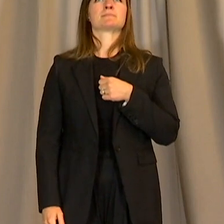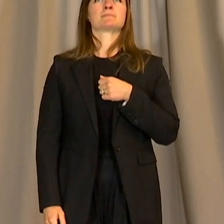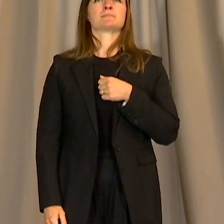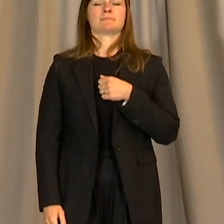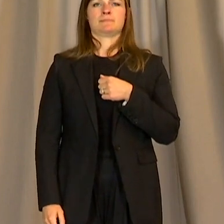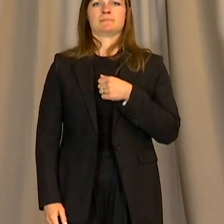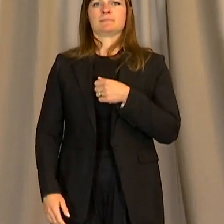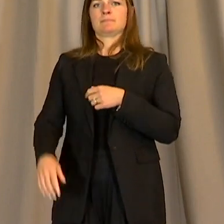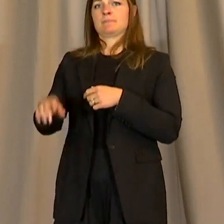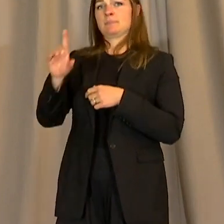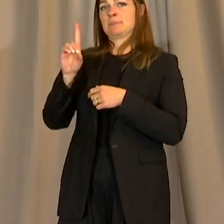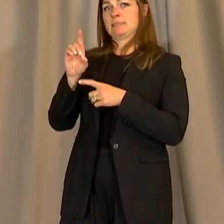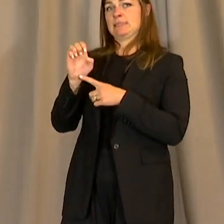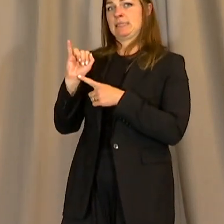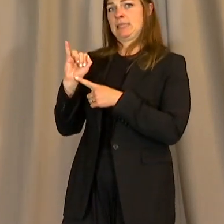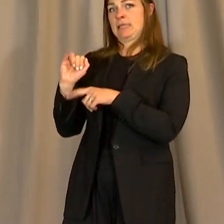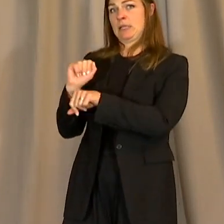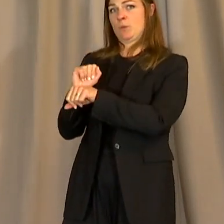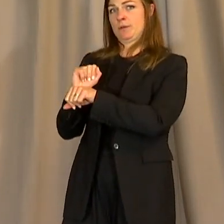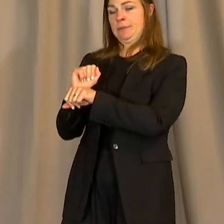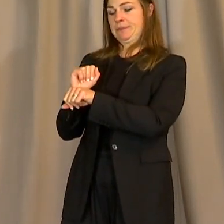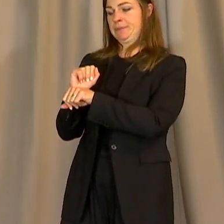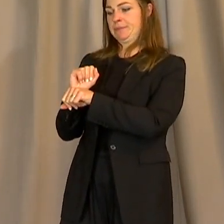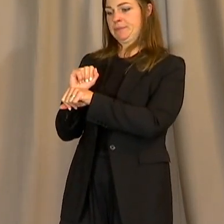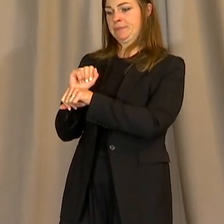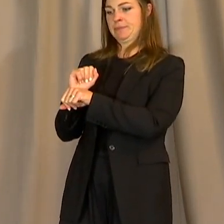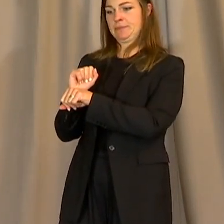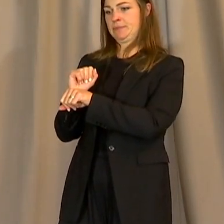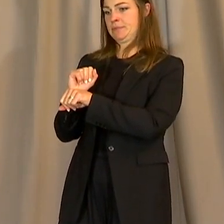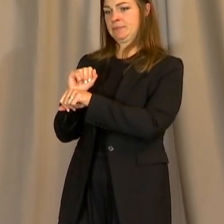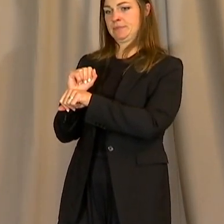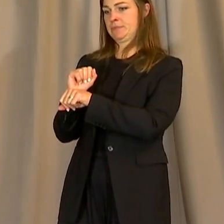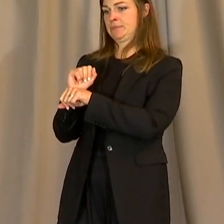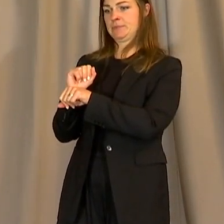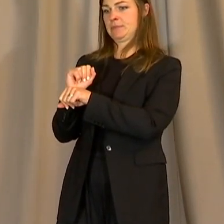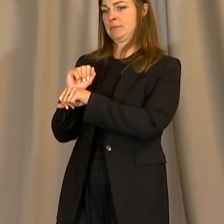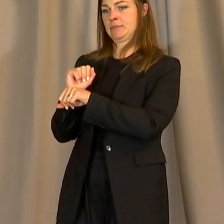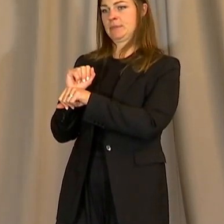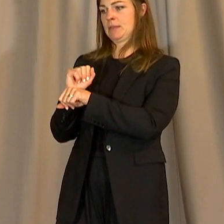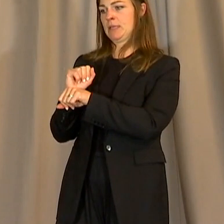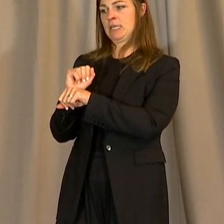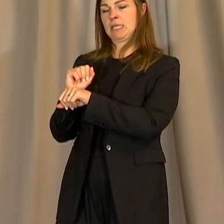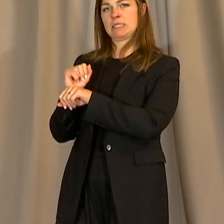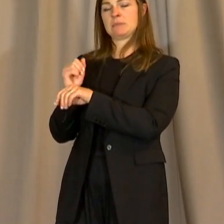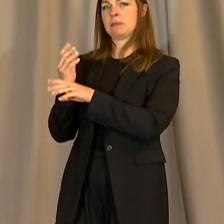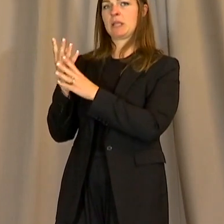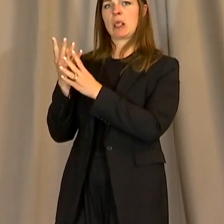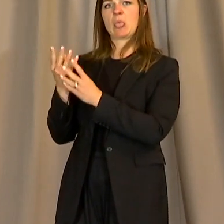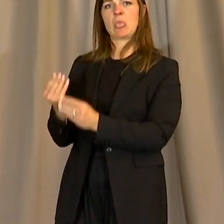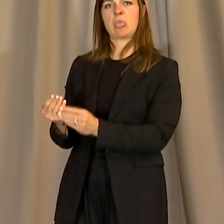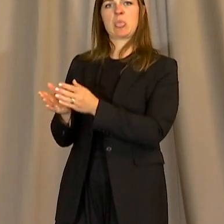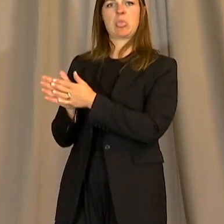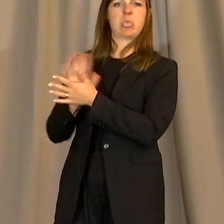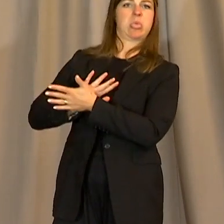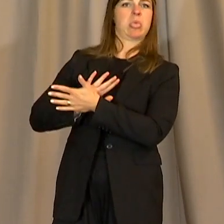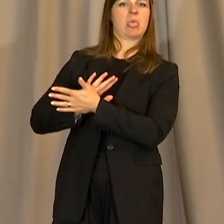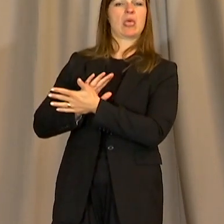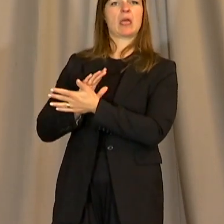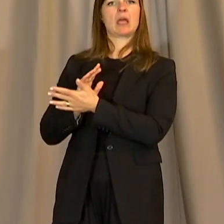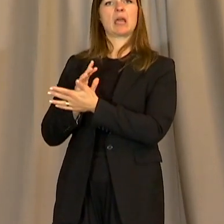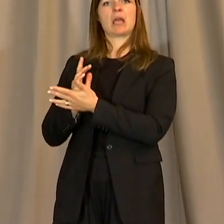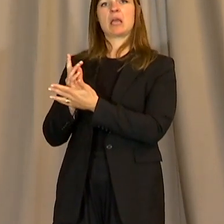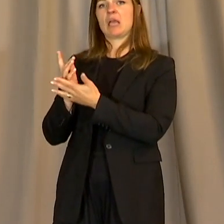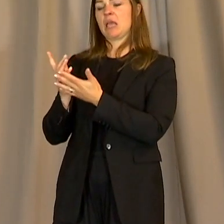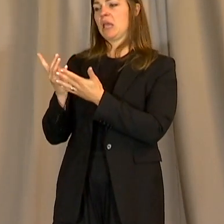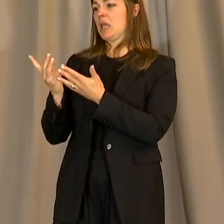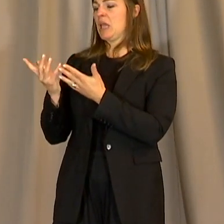DEI work has been so watered down and performative that I really wish DEI would just DIE.